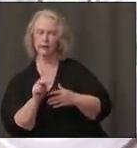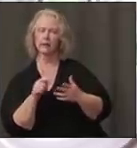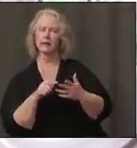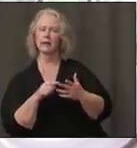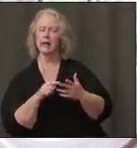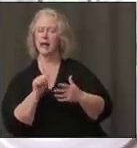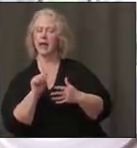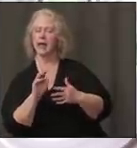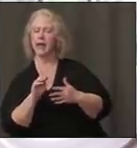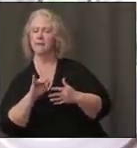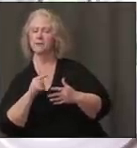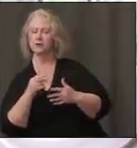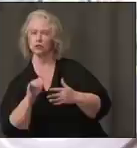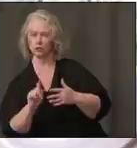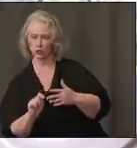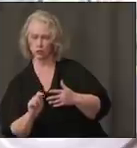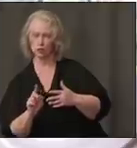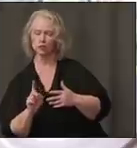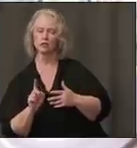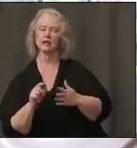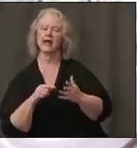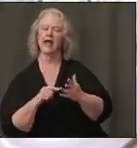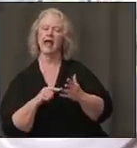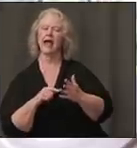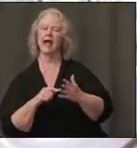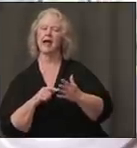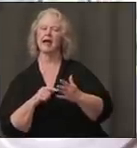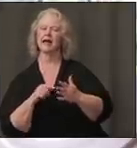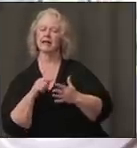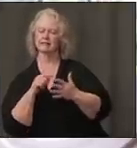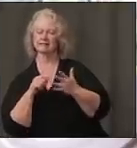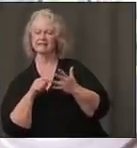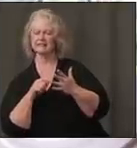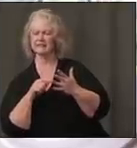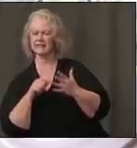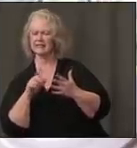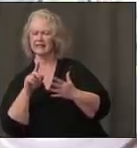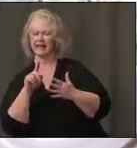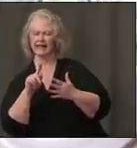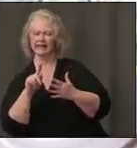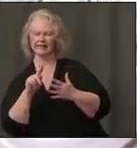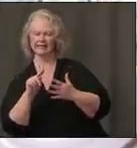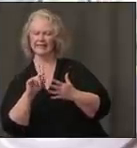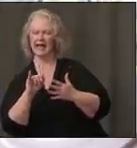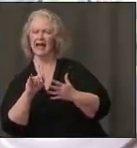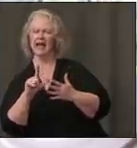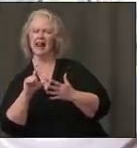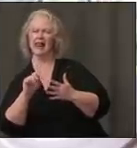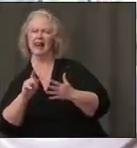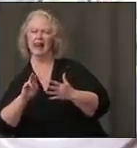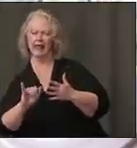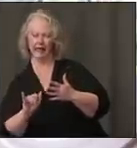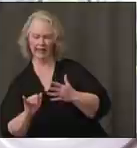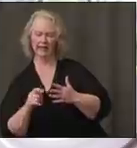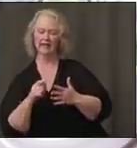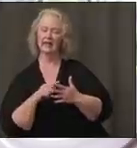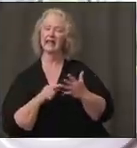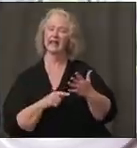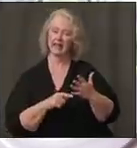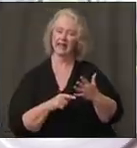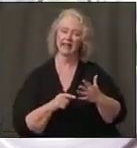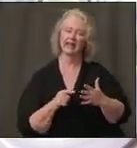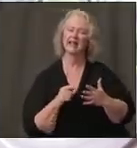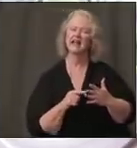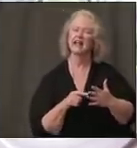Amgen, Vir Biotechnology, and Lilly all have therapeutic antibodies in development. And what these are basically they're